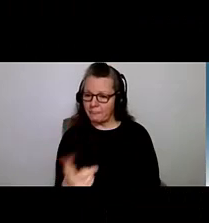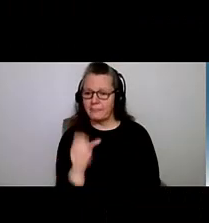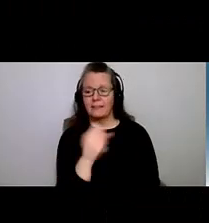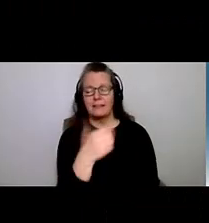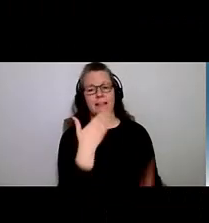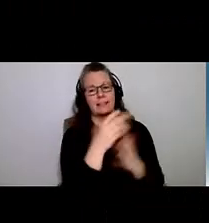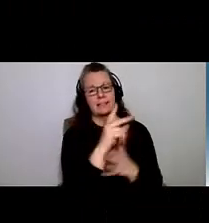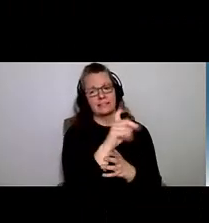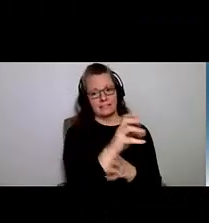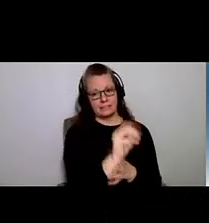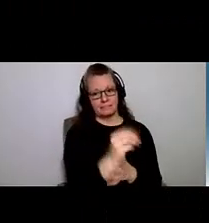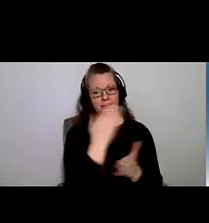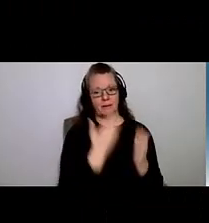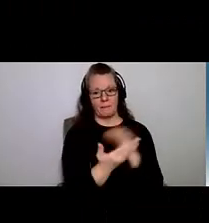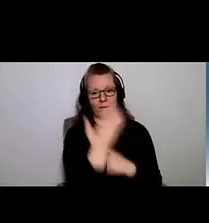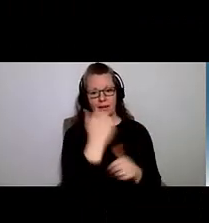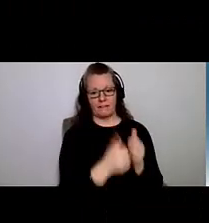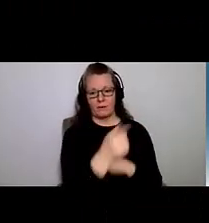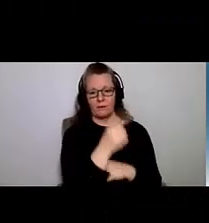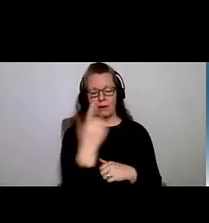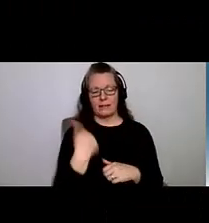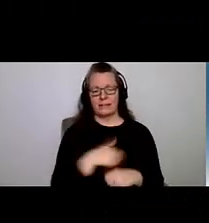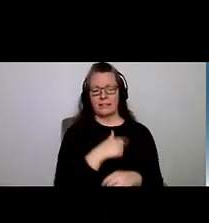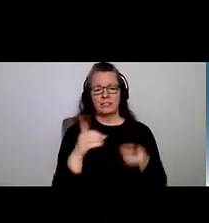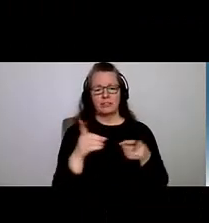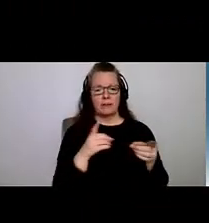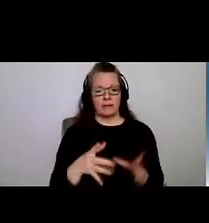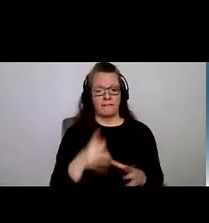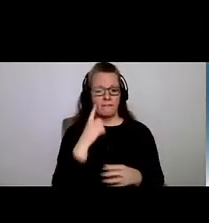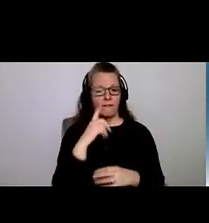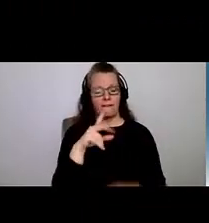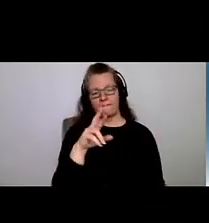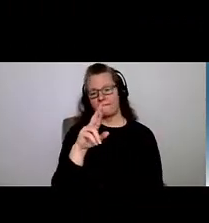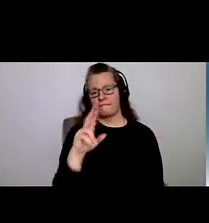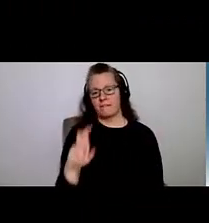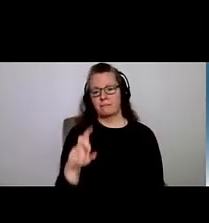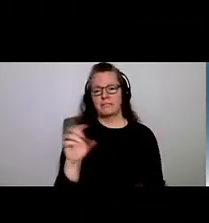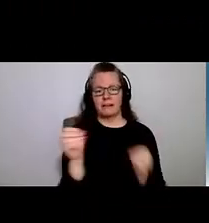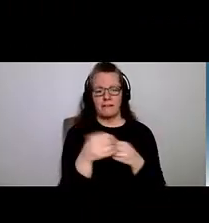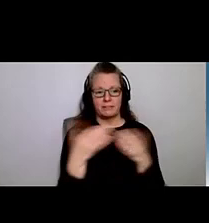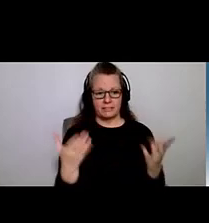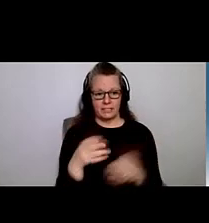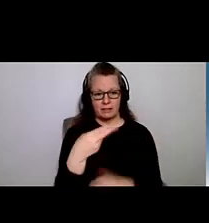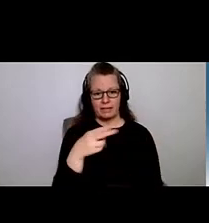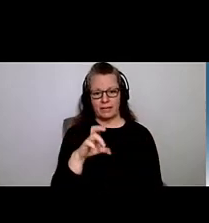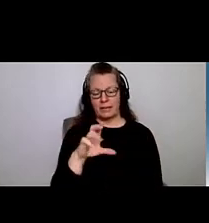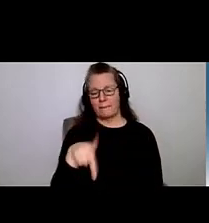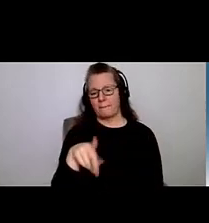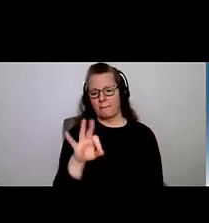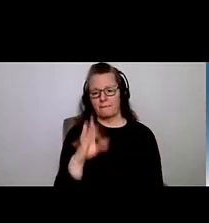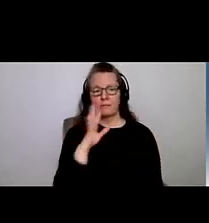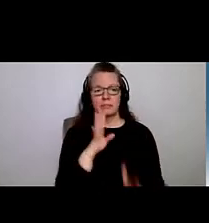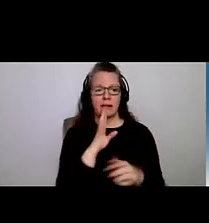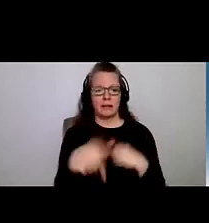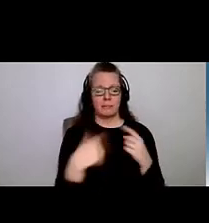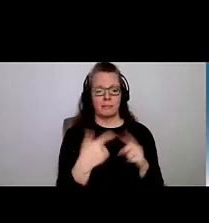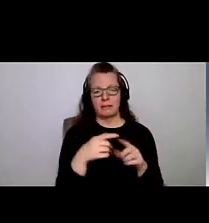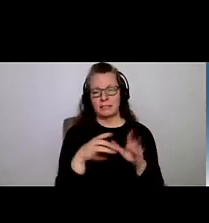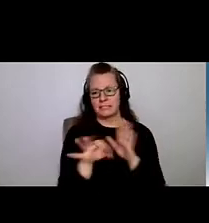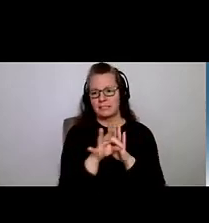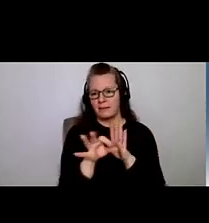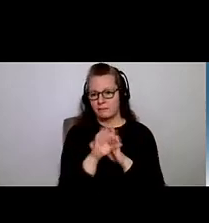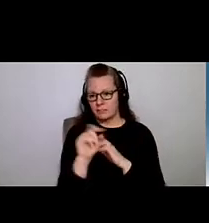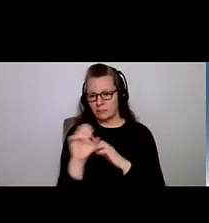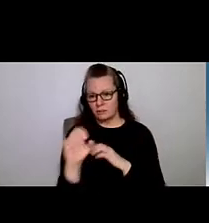everyone. As Kim said, I'm the director of our pharmacy office here at HCPF, and I'm going to talk about the prescriber tool and value-based contracts